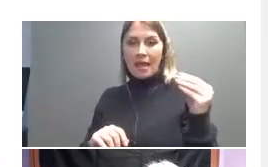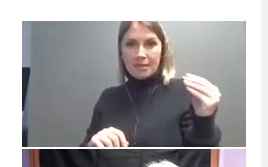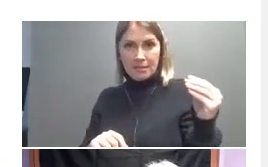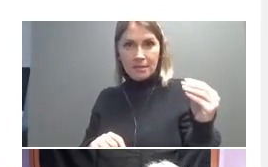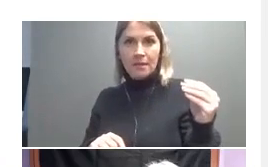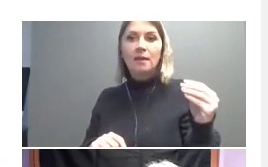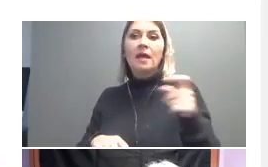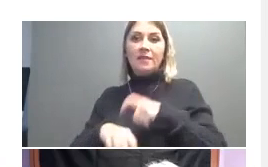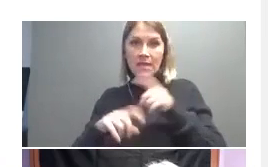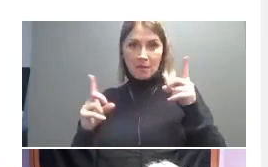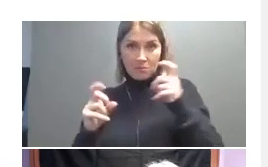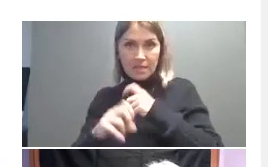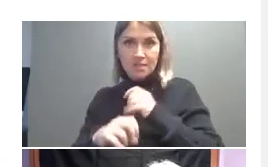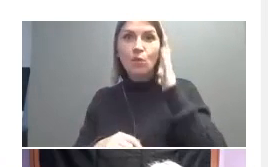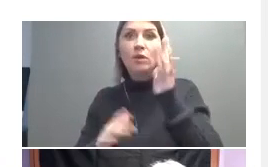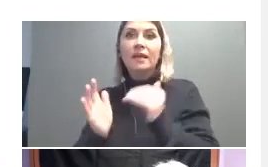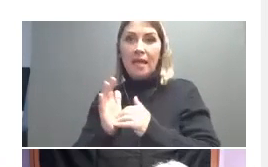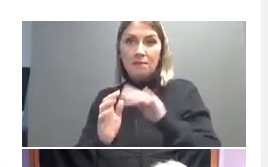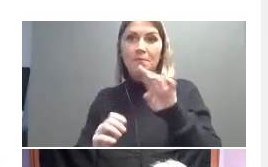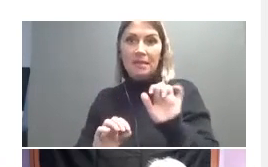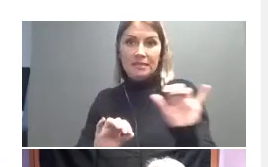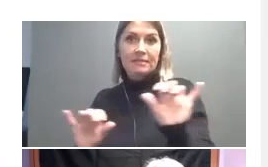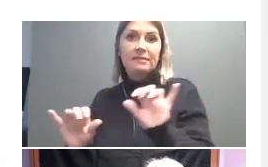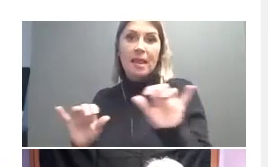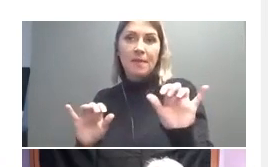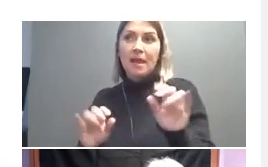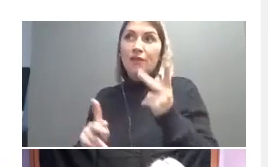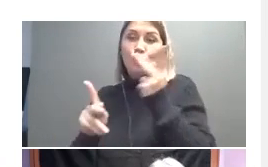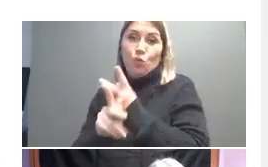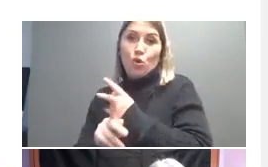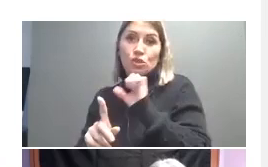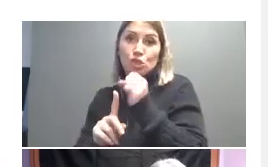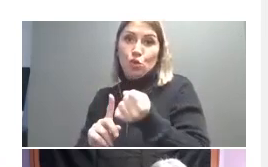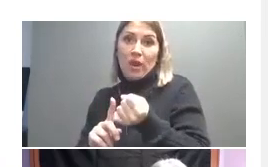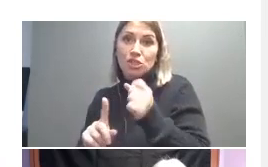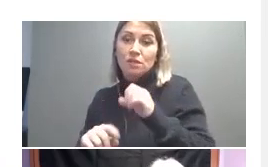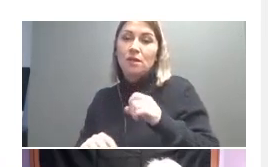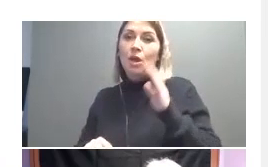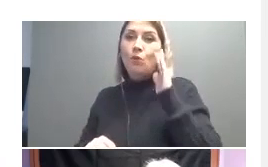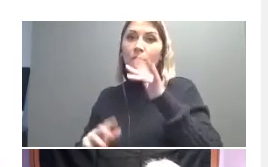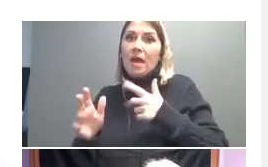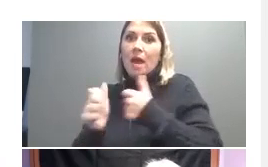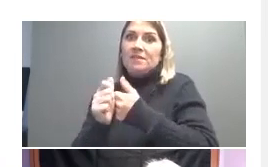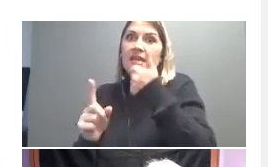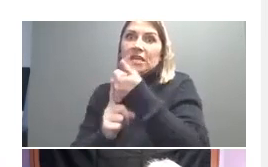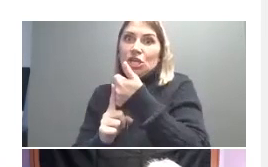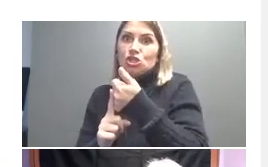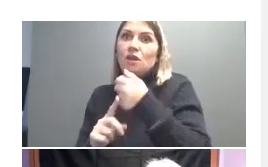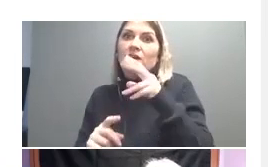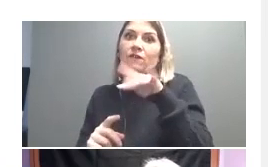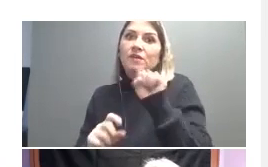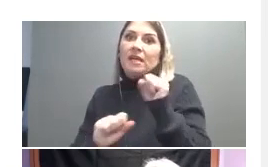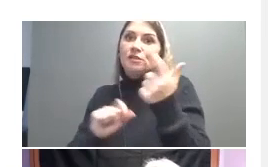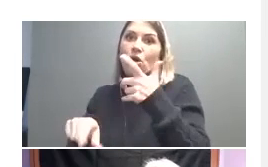the time complexity would again be the same, because at the worst case scenario, you might need to update every vertex every time.